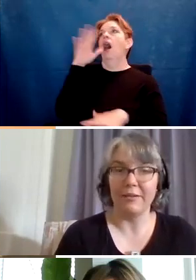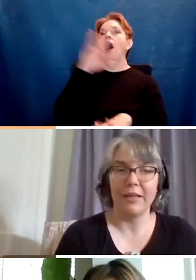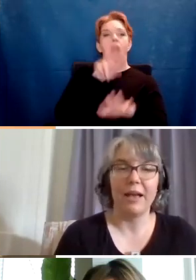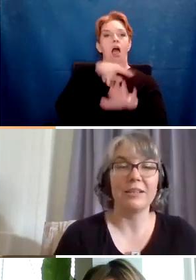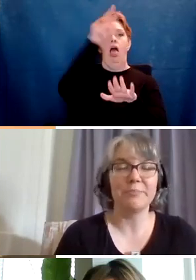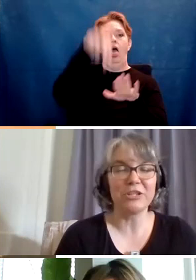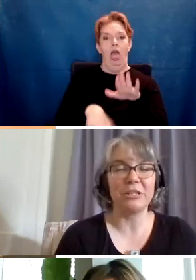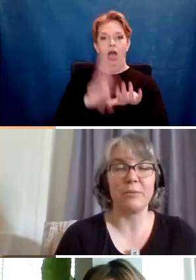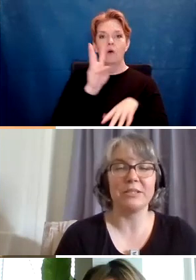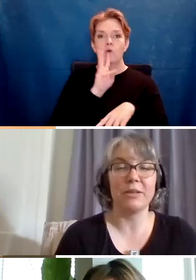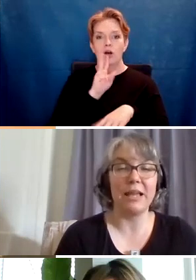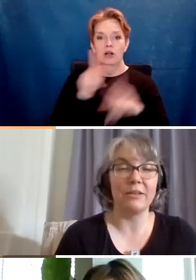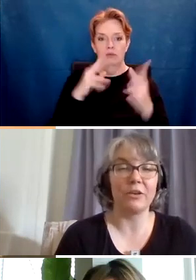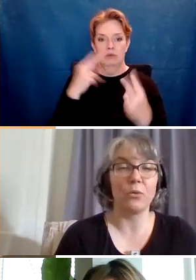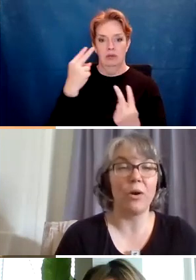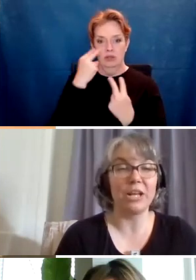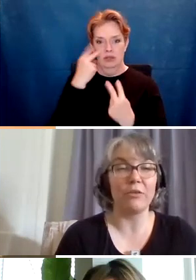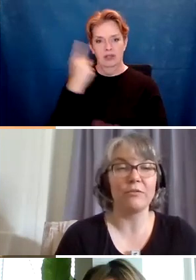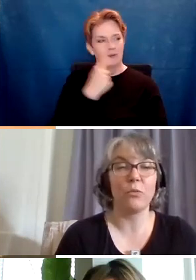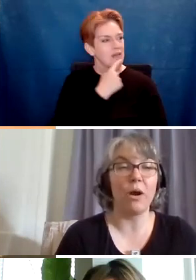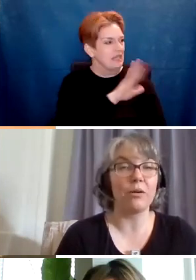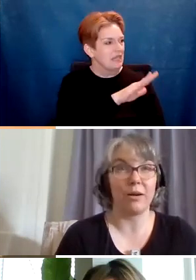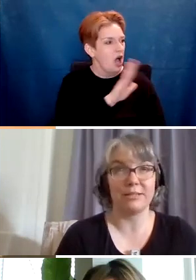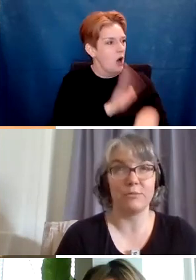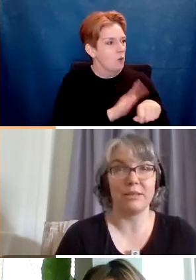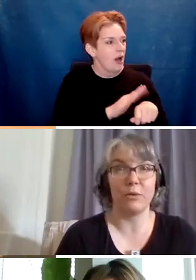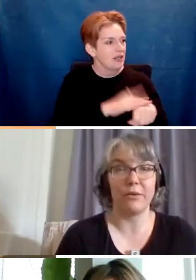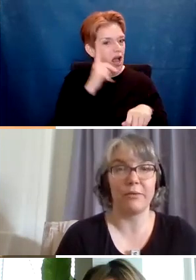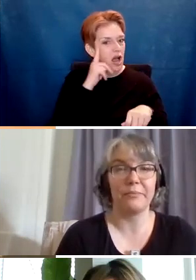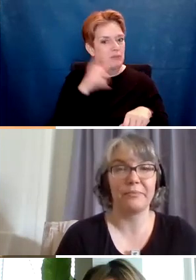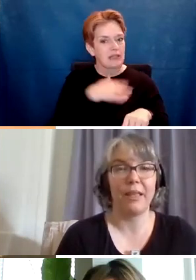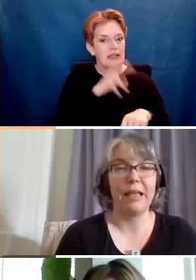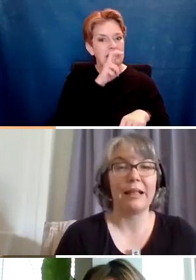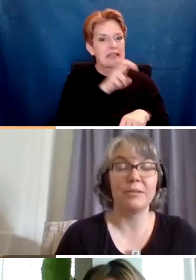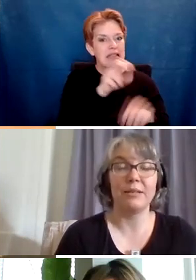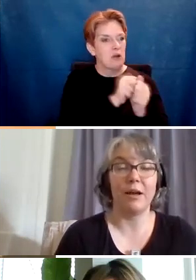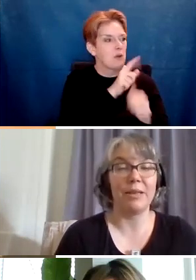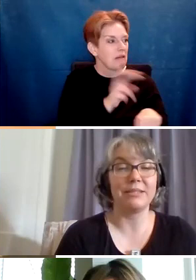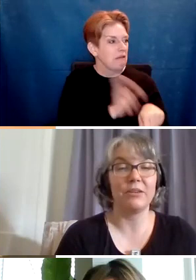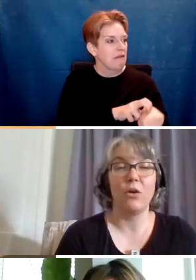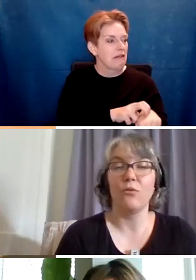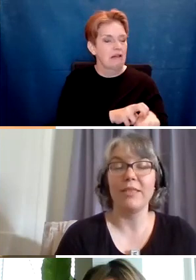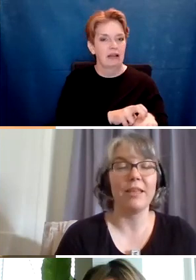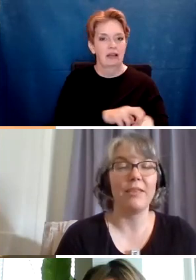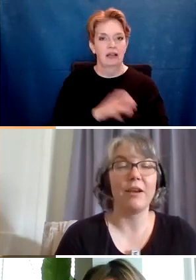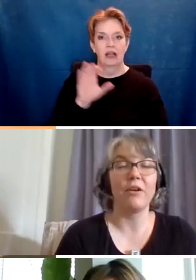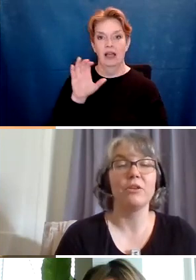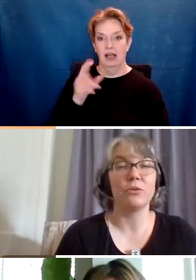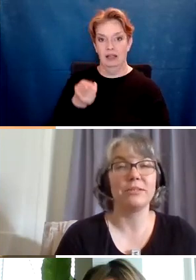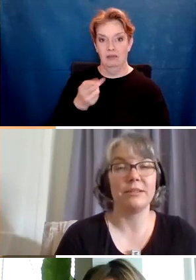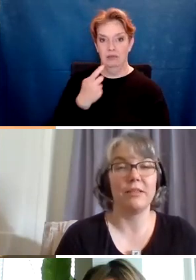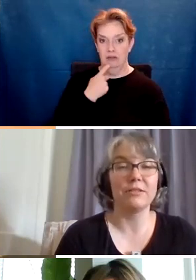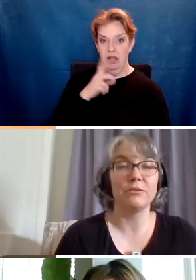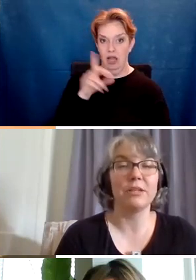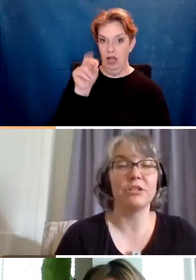at her, especially when someone yelled at her to watch out, for the water moccasin was in there with her. Clementine commented, right then and there,